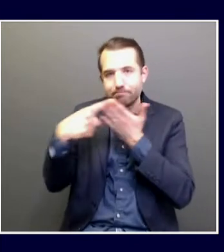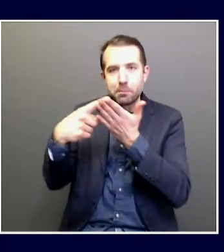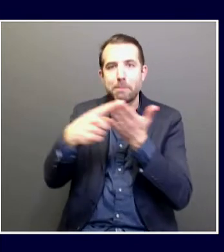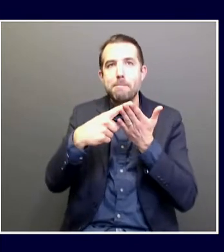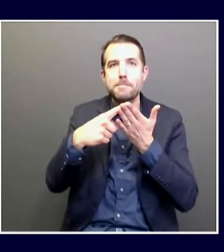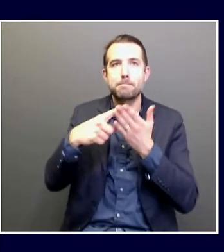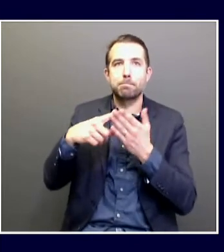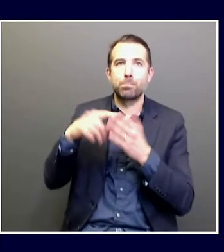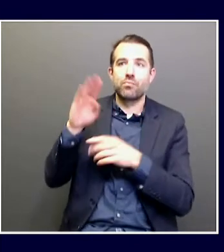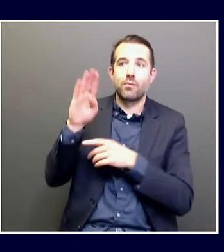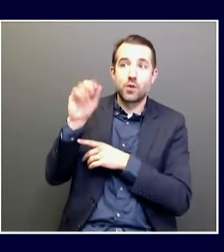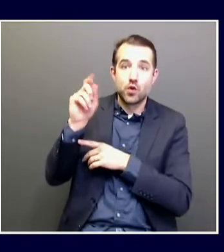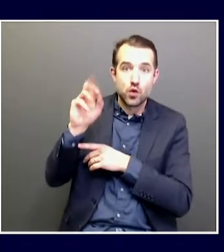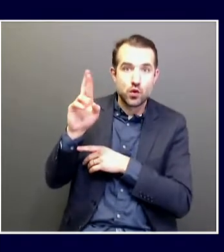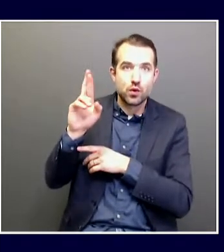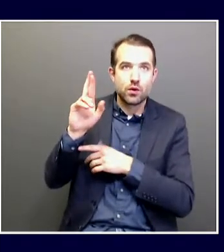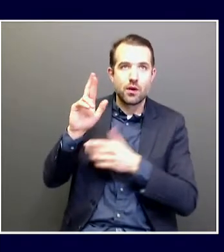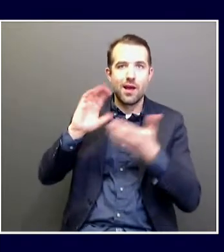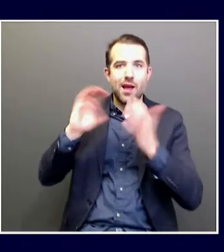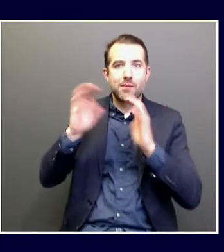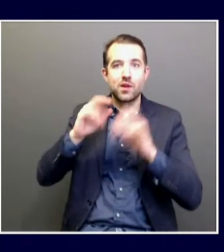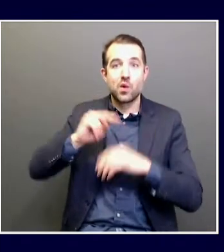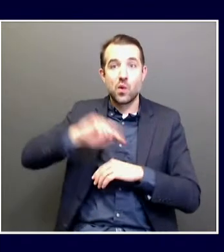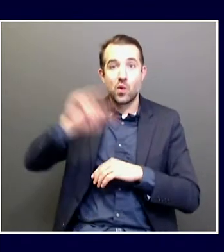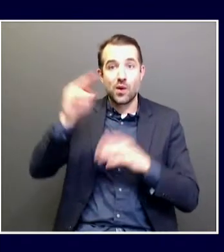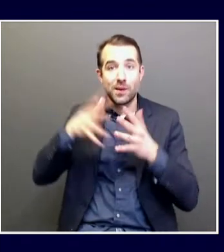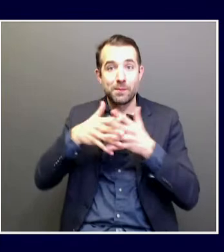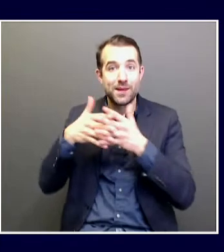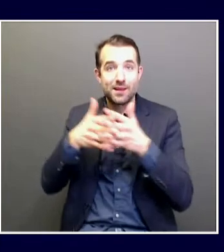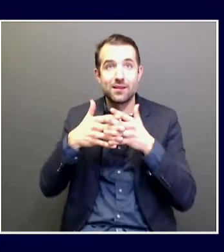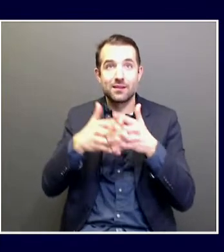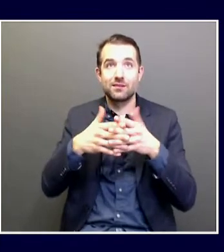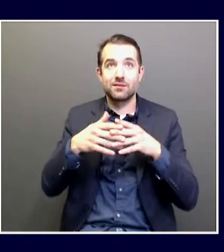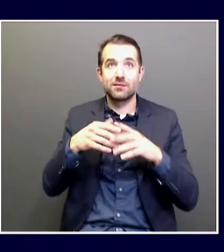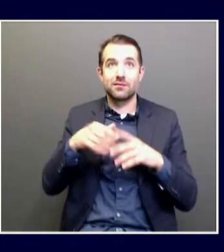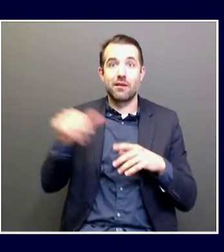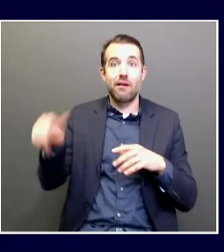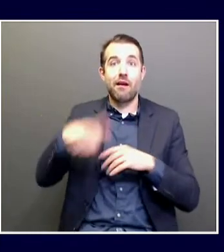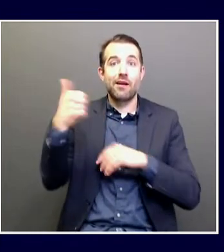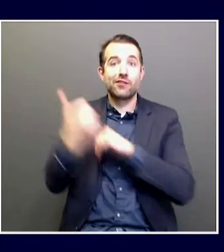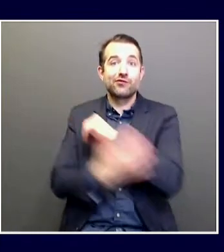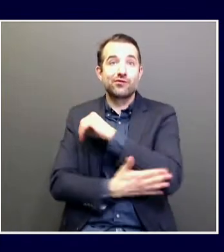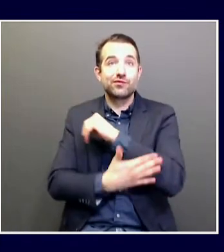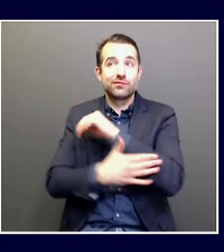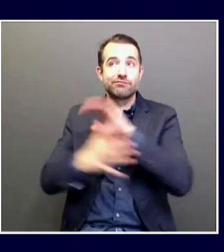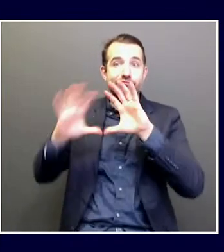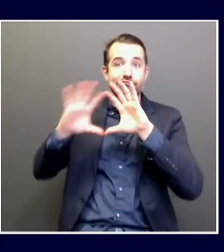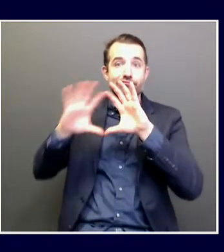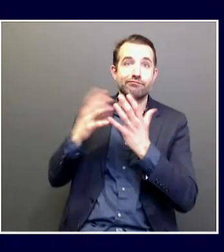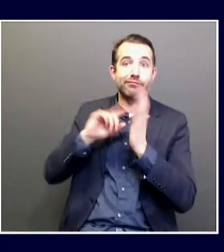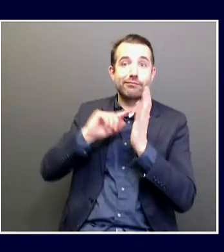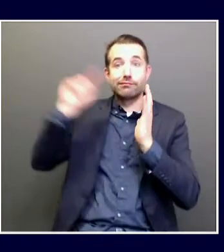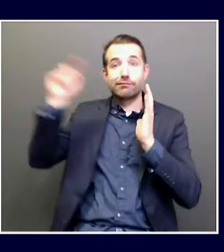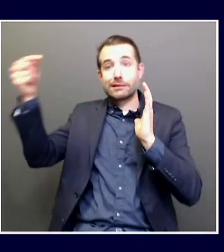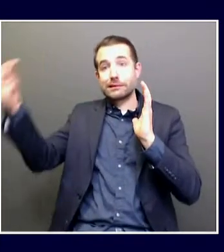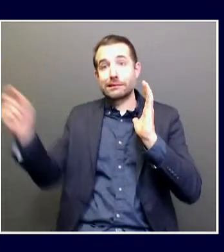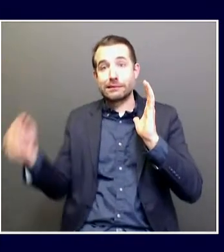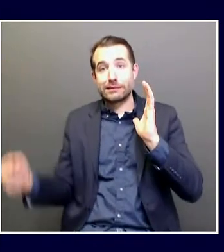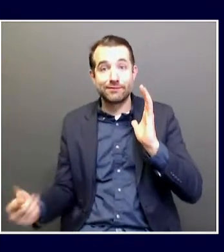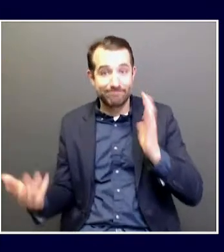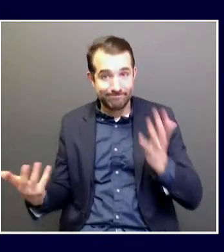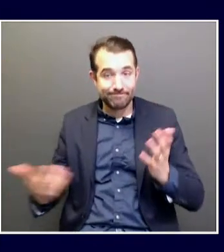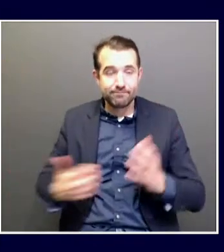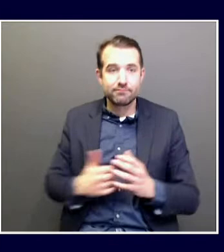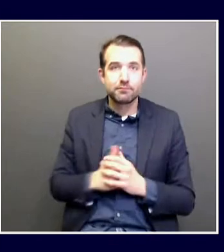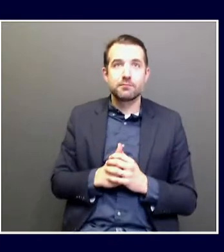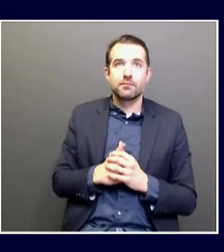North America and the provision of vaccines to other places in the world. Certainly followed it as a casual, as a